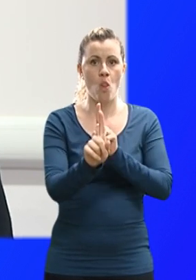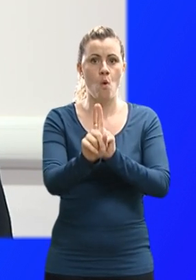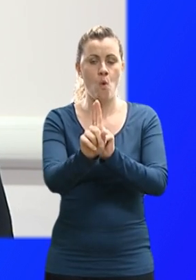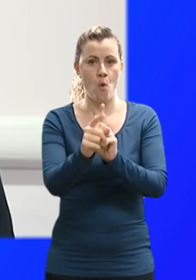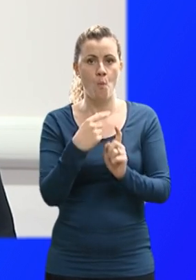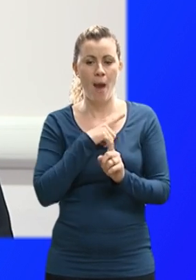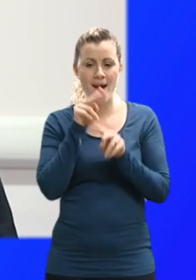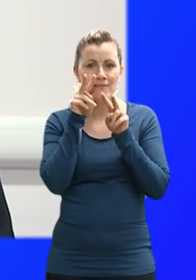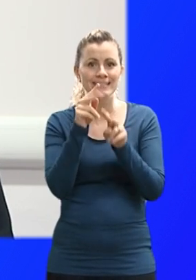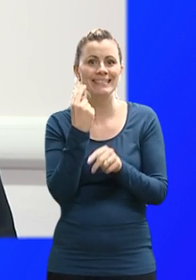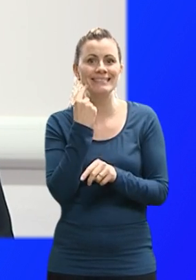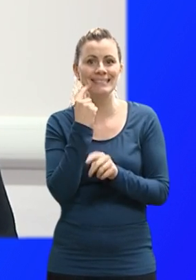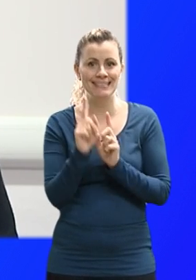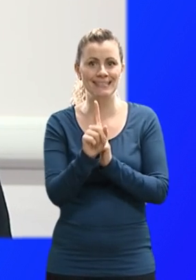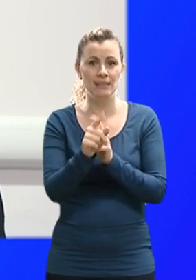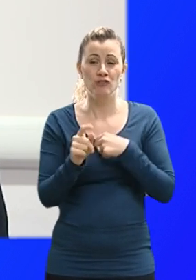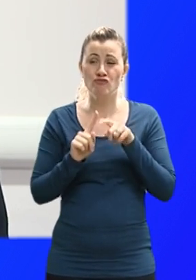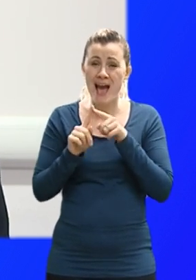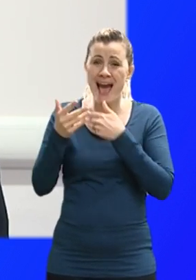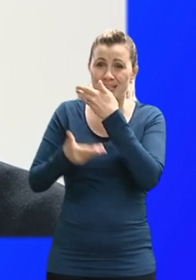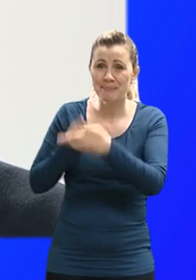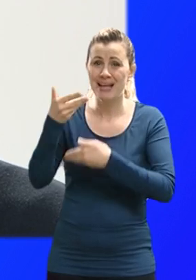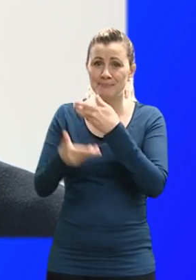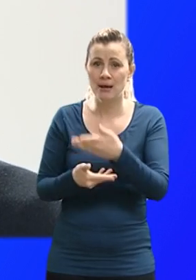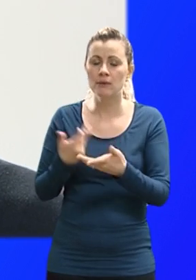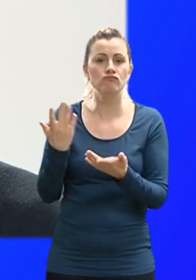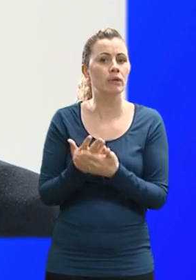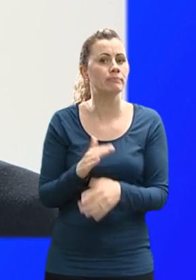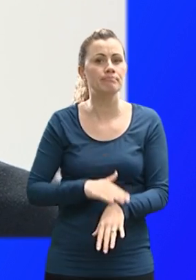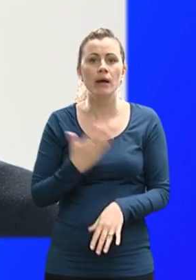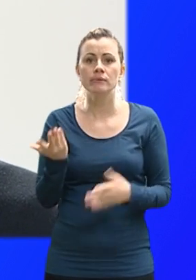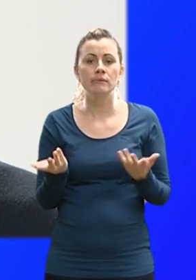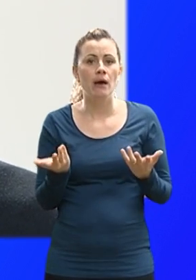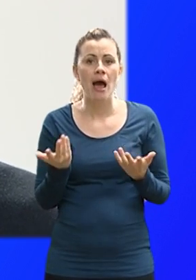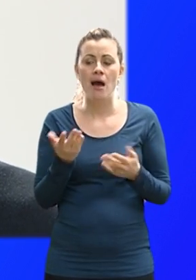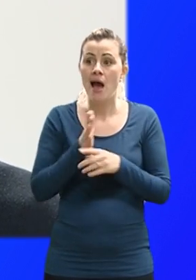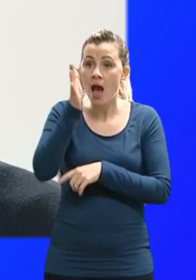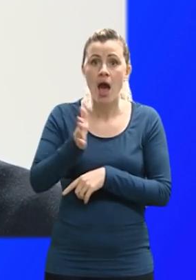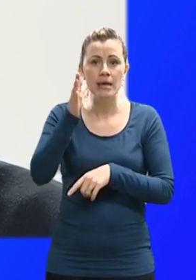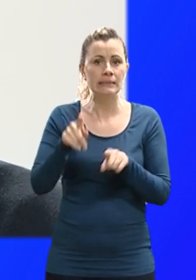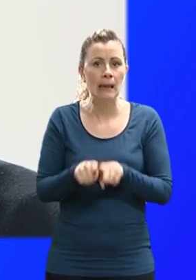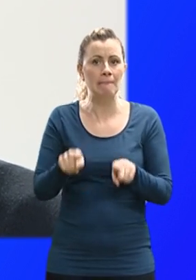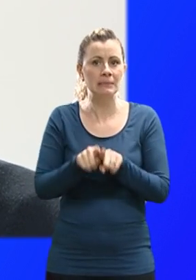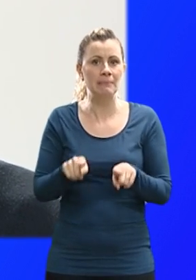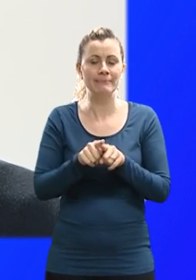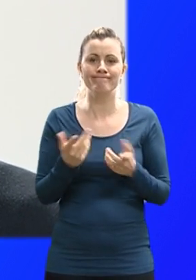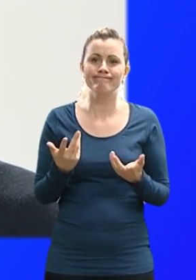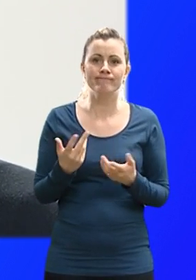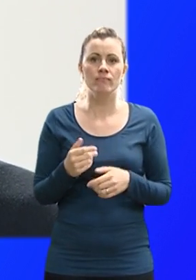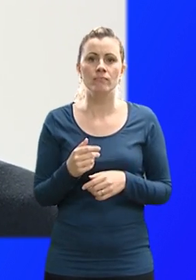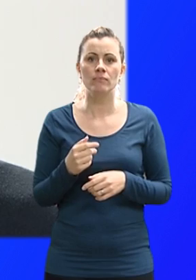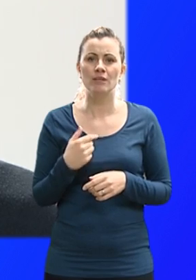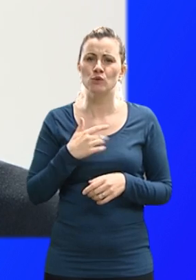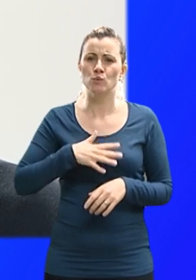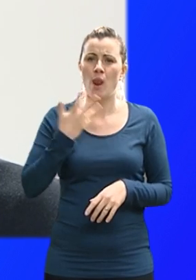me, and I have to try and explain to them. And it doesn't matter what time you go, really, does it? Only thing is, I don't